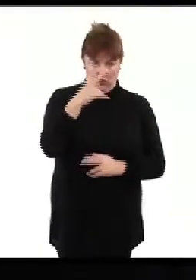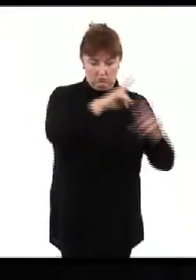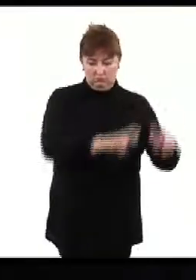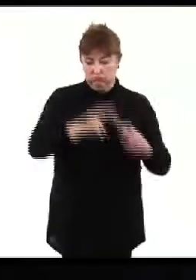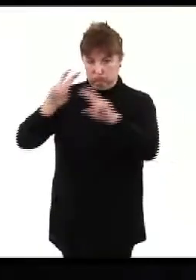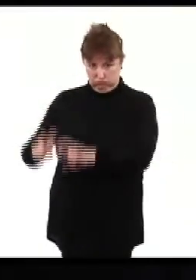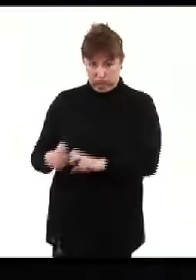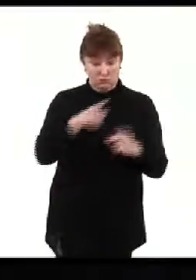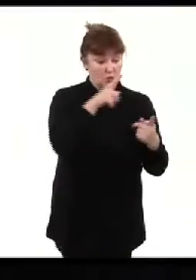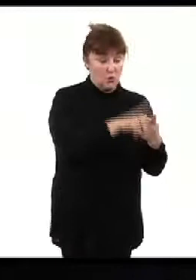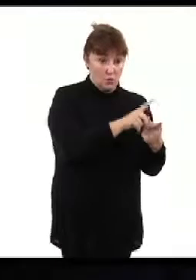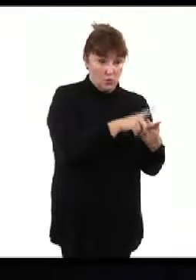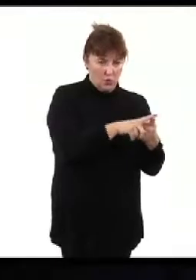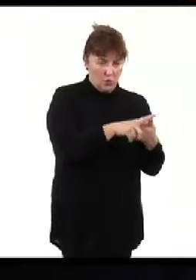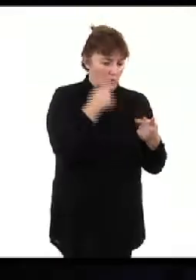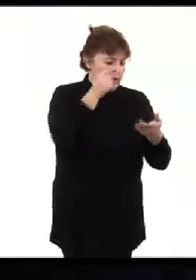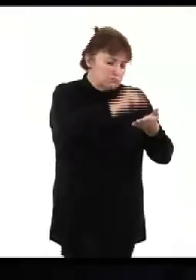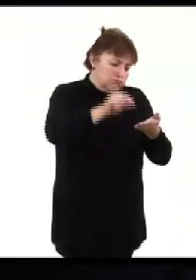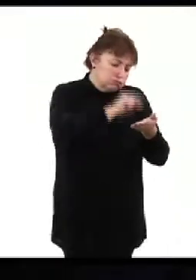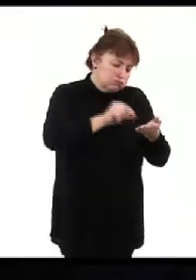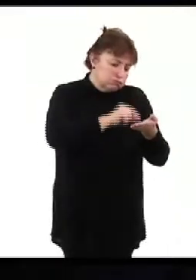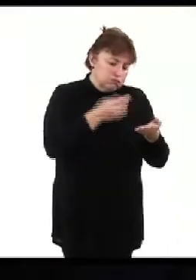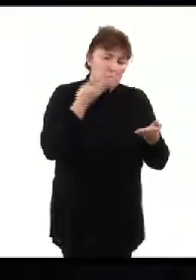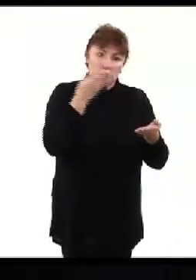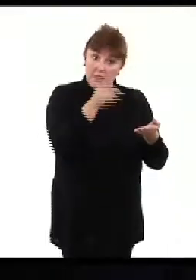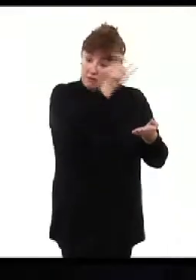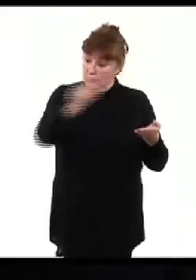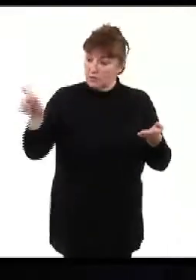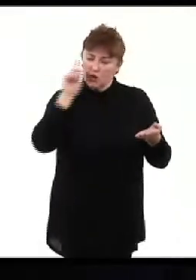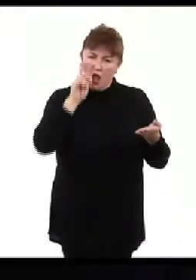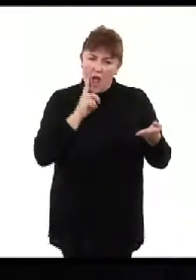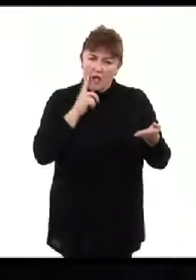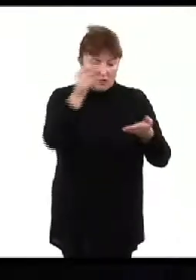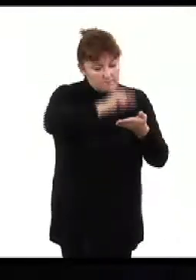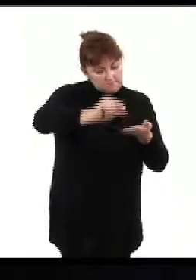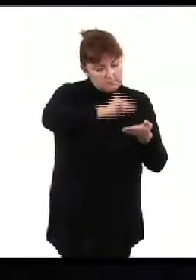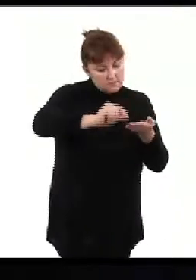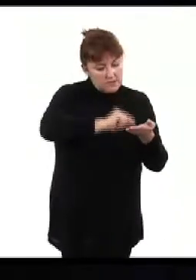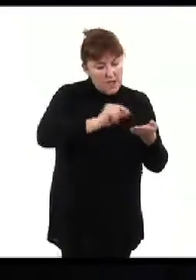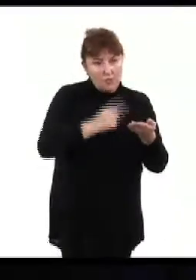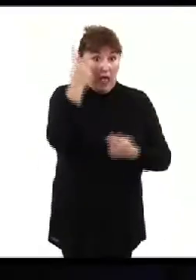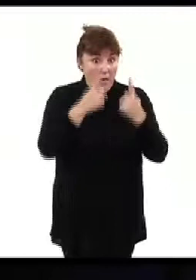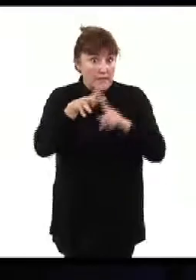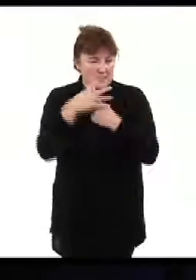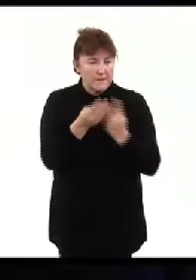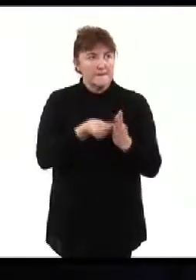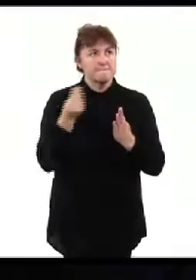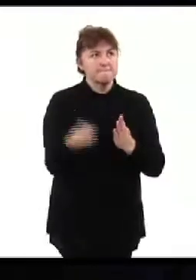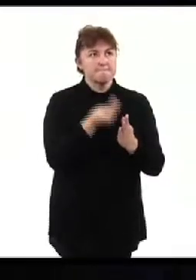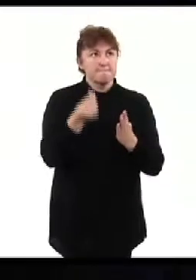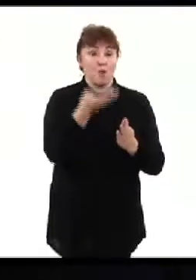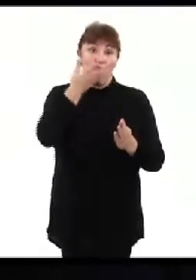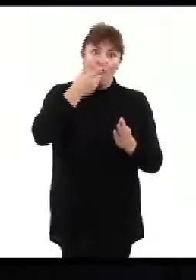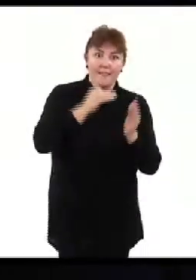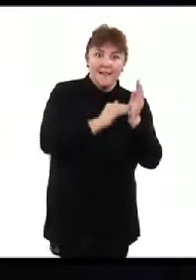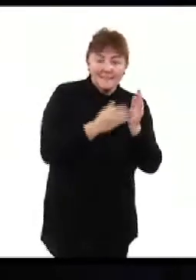wanted, but they weren't able to produce it. They weren't able to think of it. And then we also did an elicitation task where we